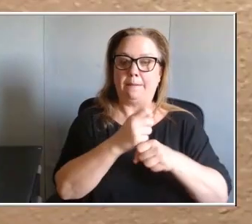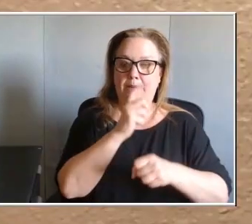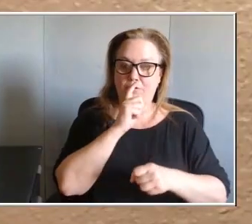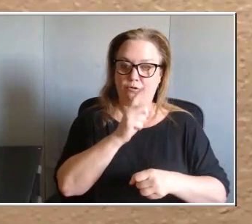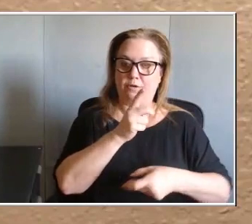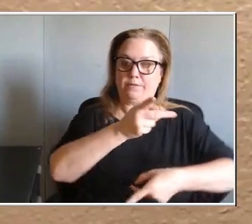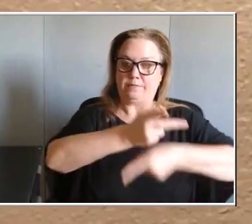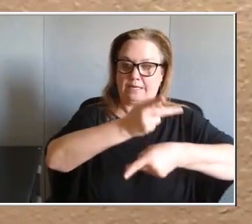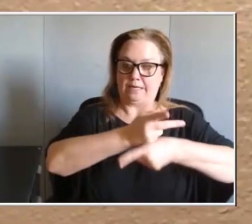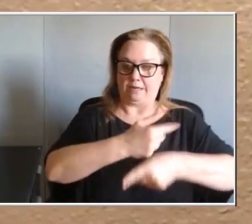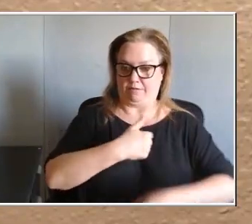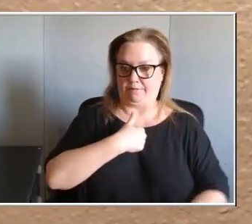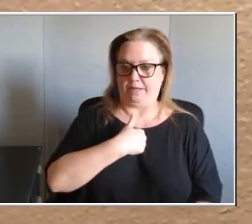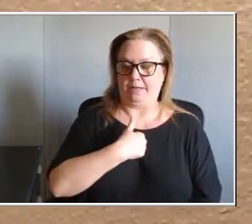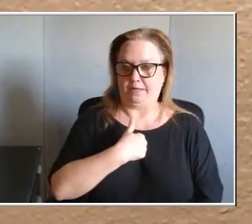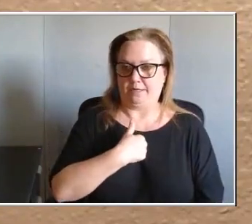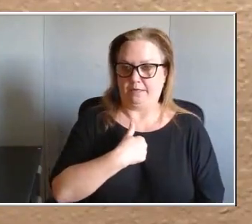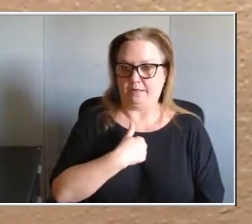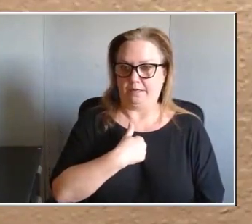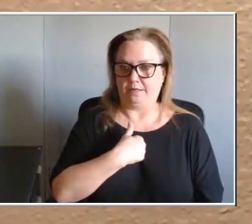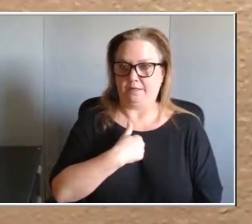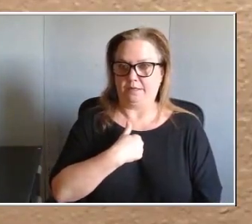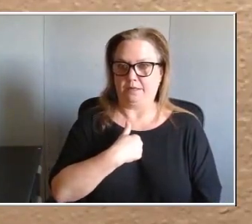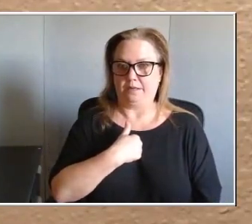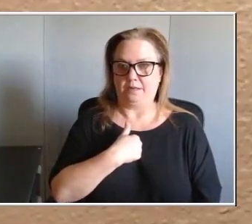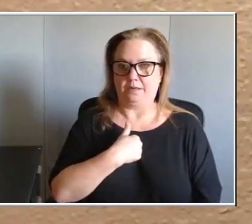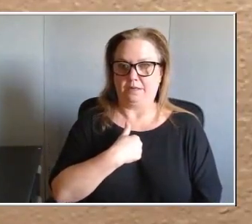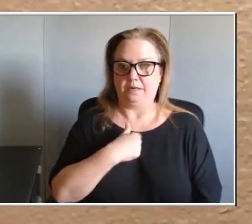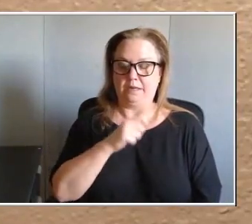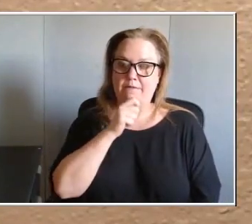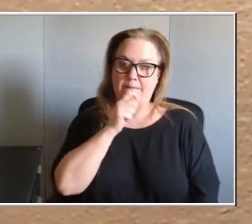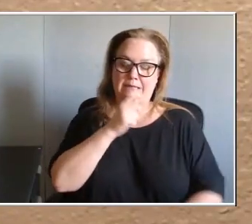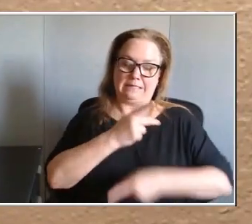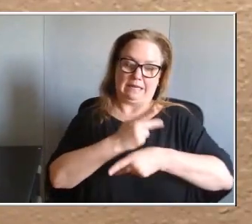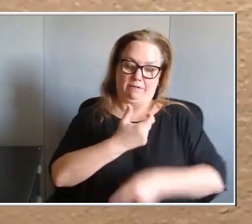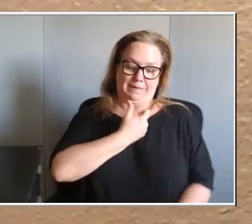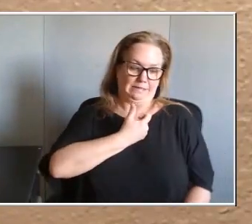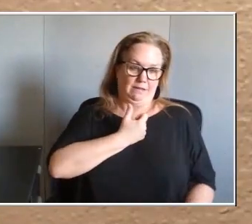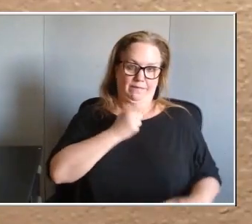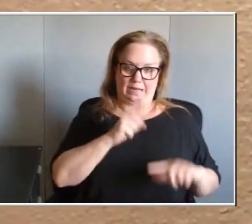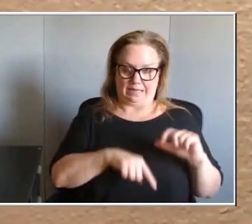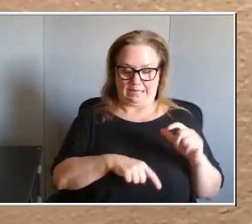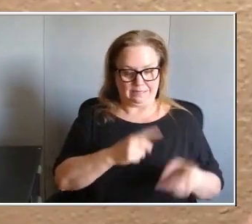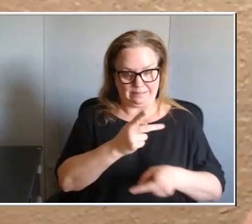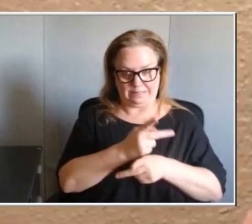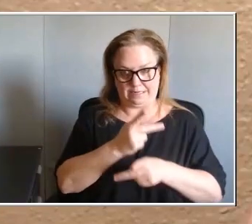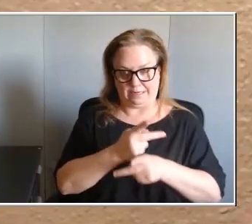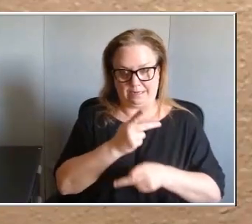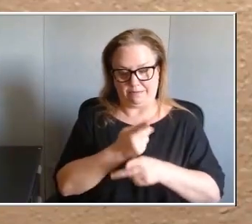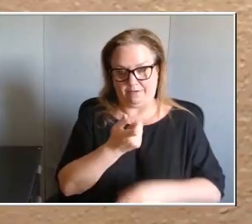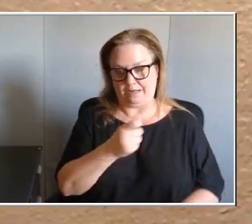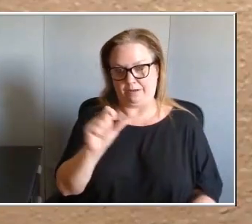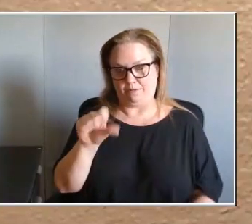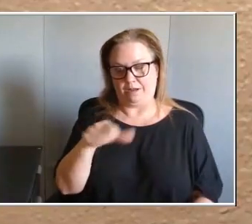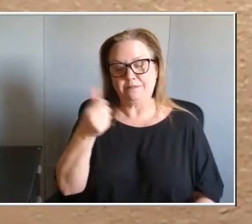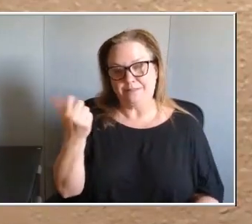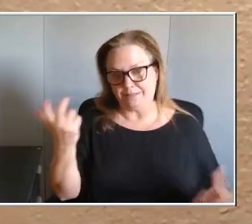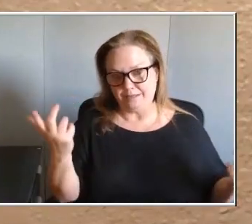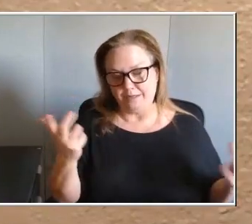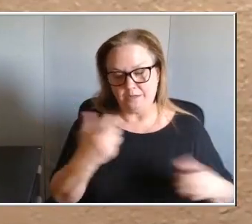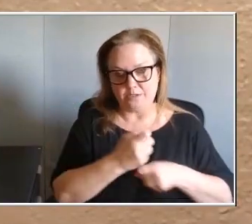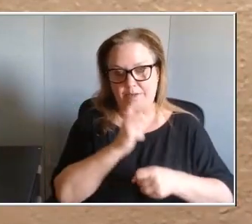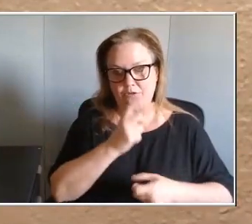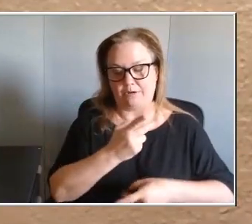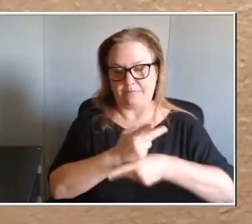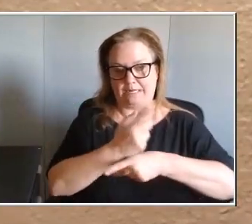that I'm taking care of me, because if I'm not taking care of me, I can't take care of anyone else. So just making sure that I take